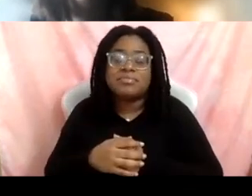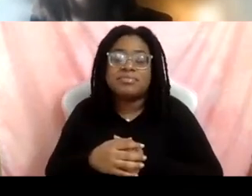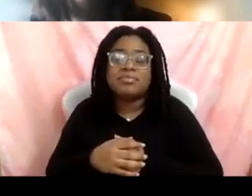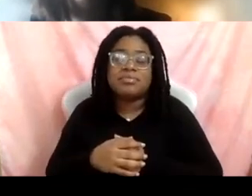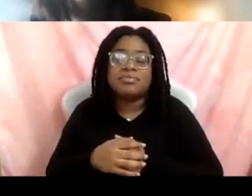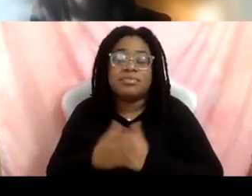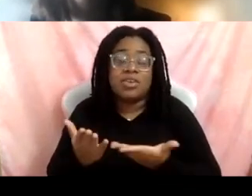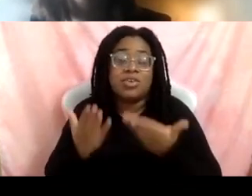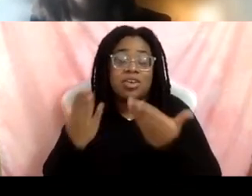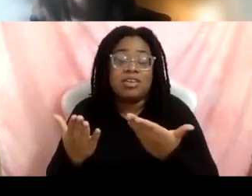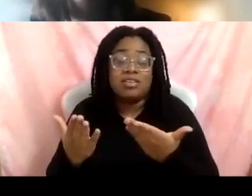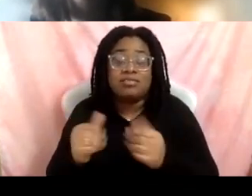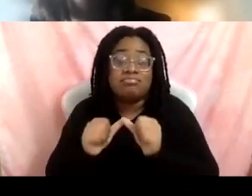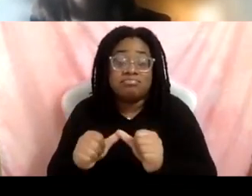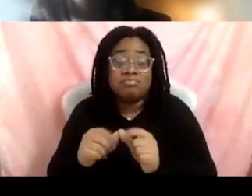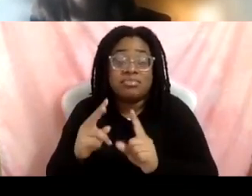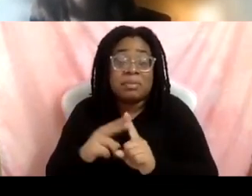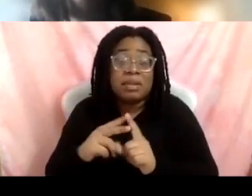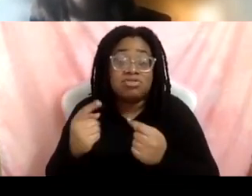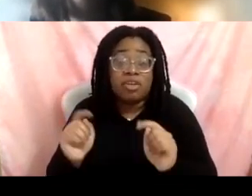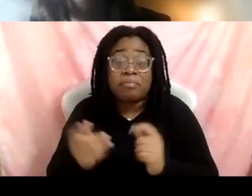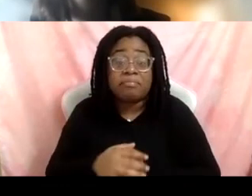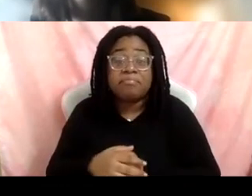I encourage people to just keep applying and trying.